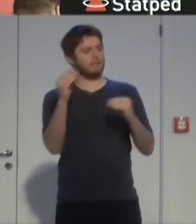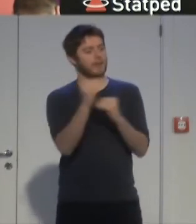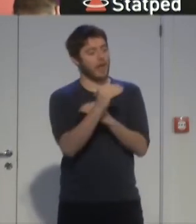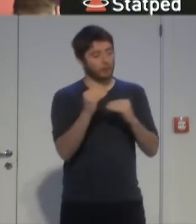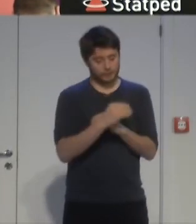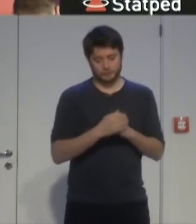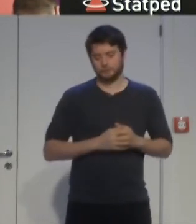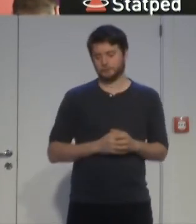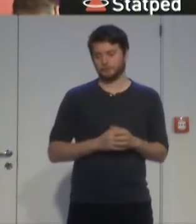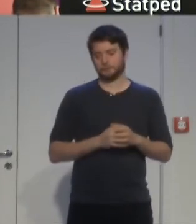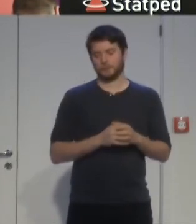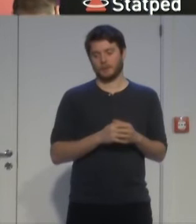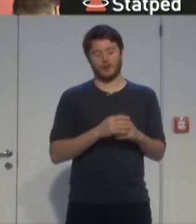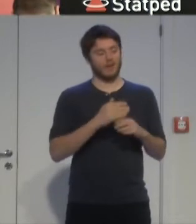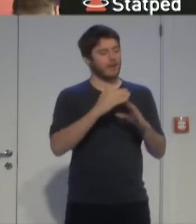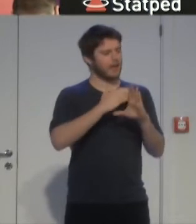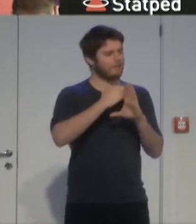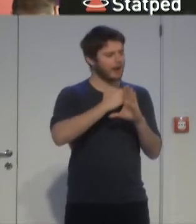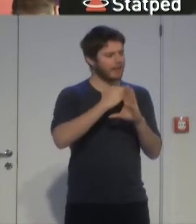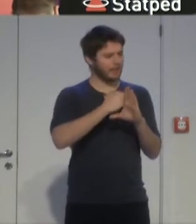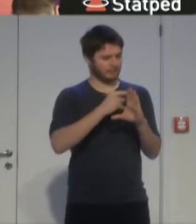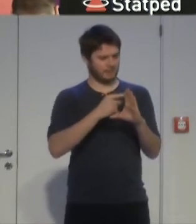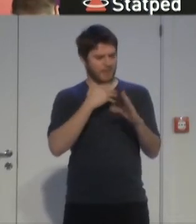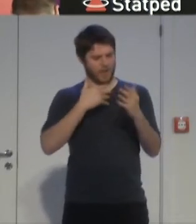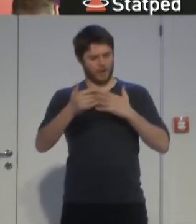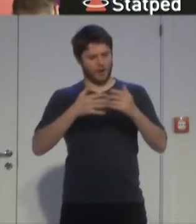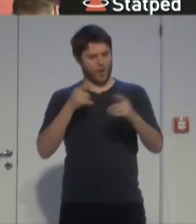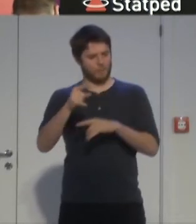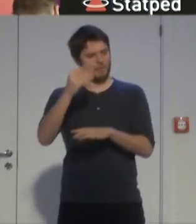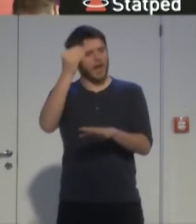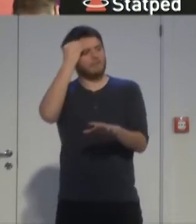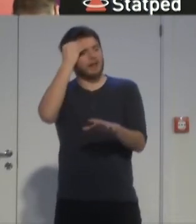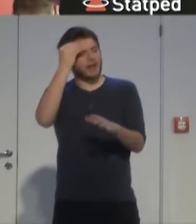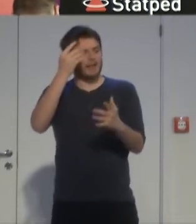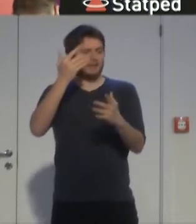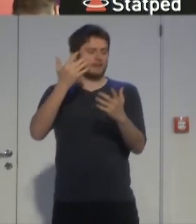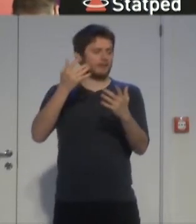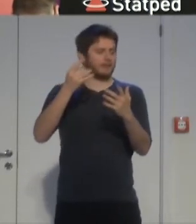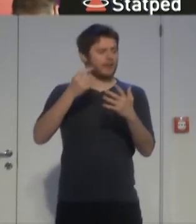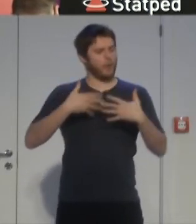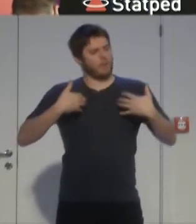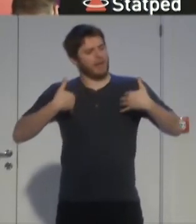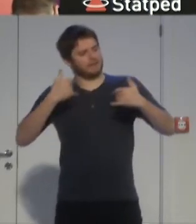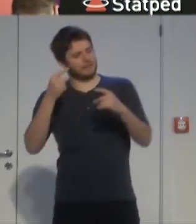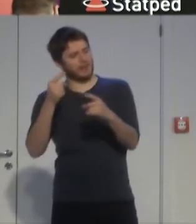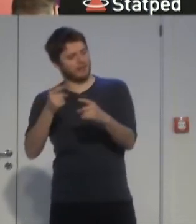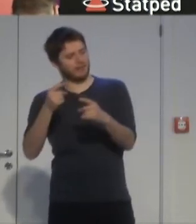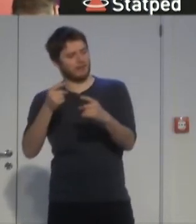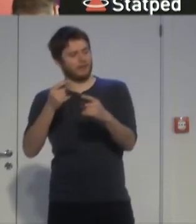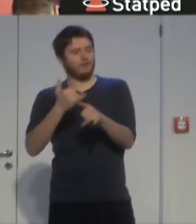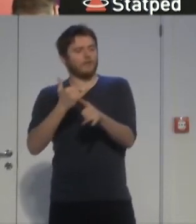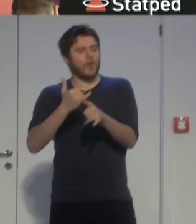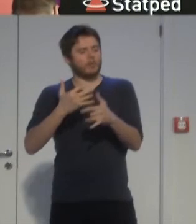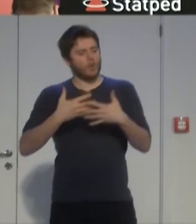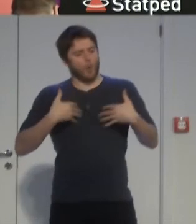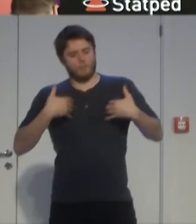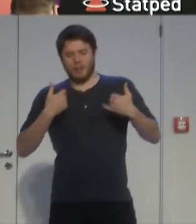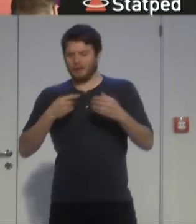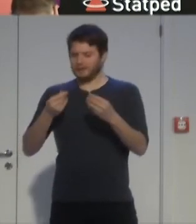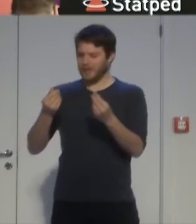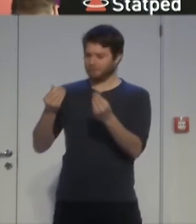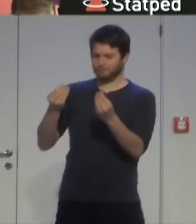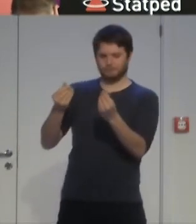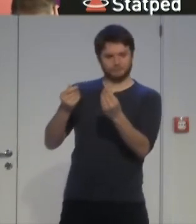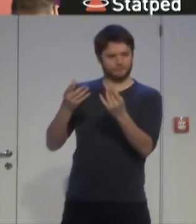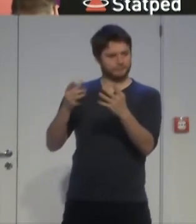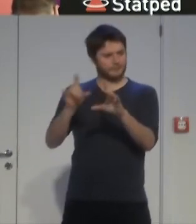with experience. It has languaging has to do with the experiencing subjects,